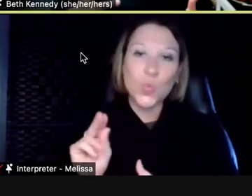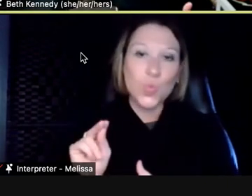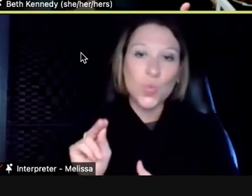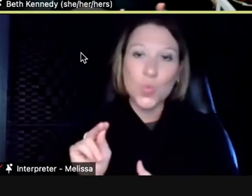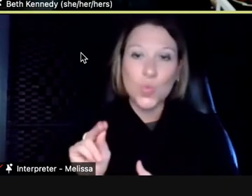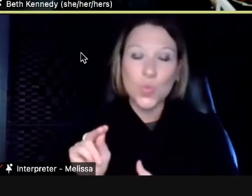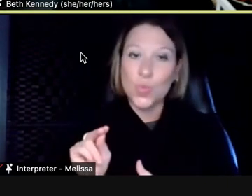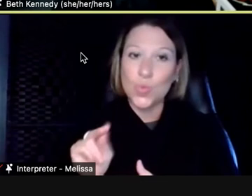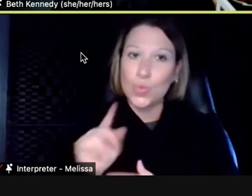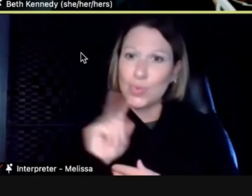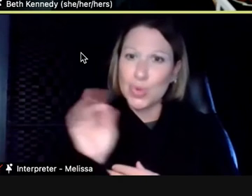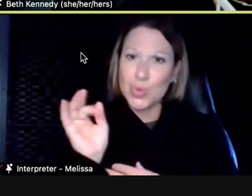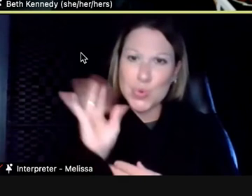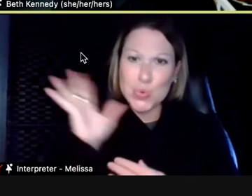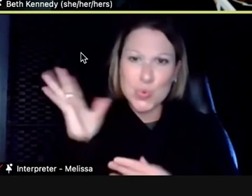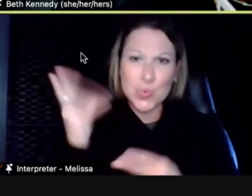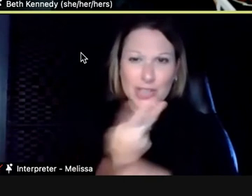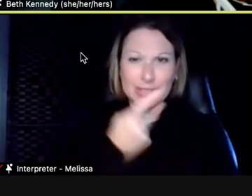of the worst times to take a break.